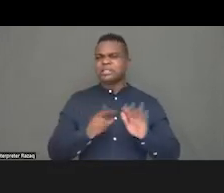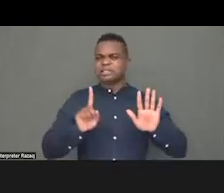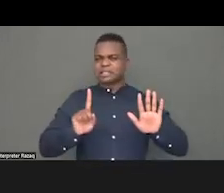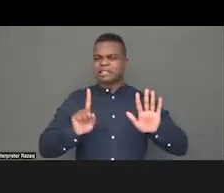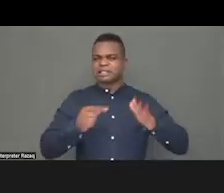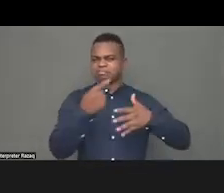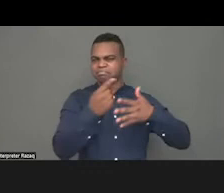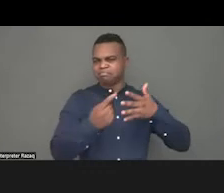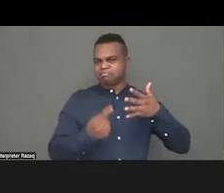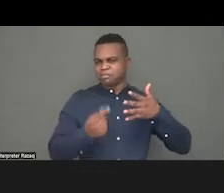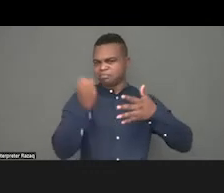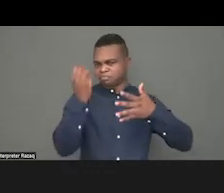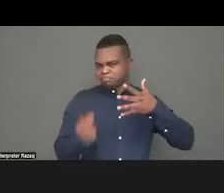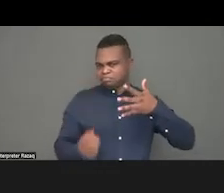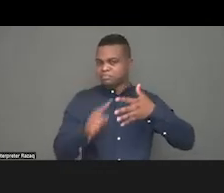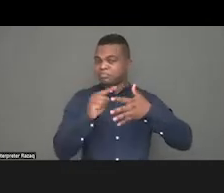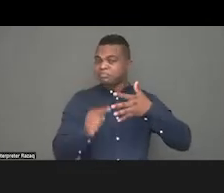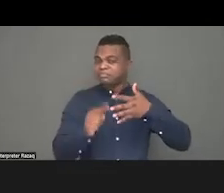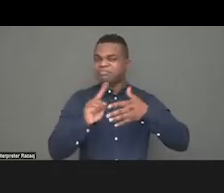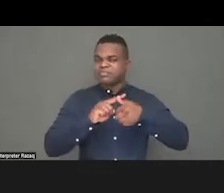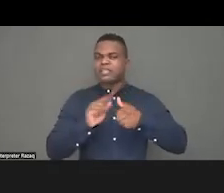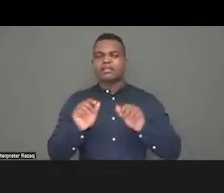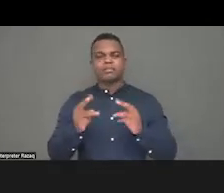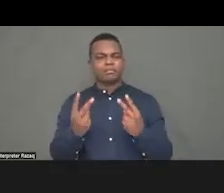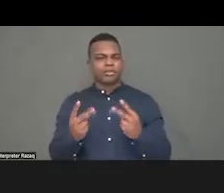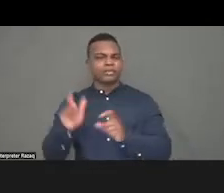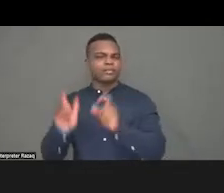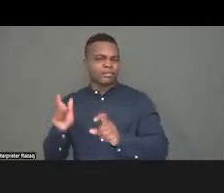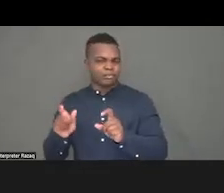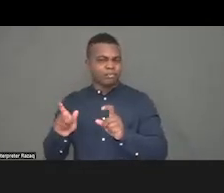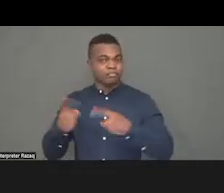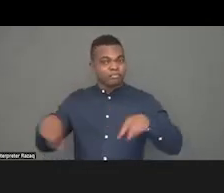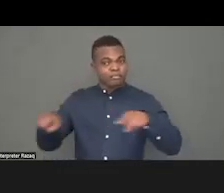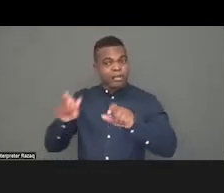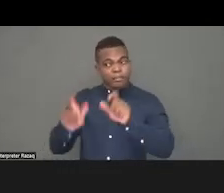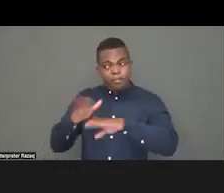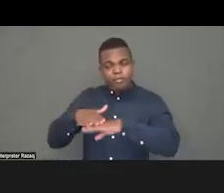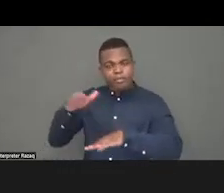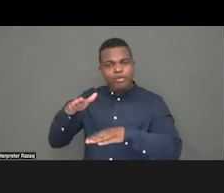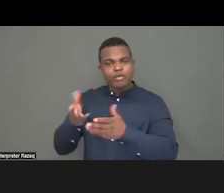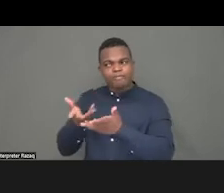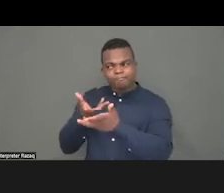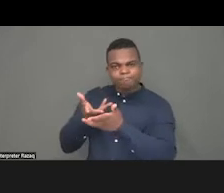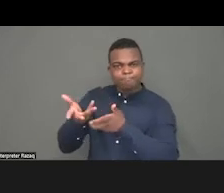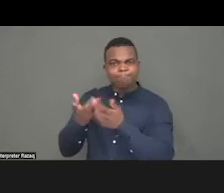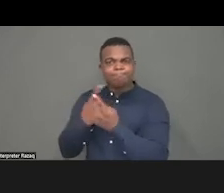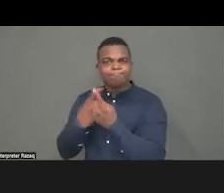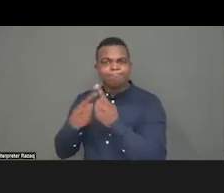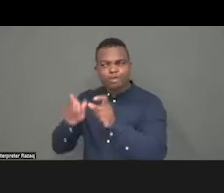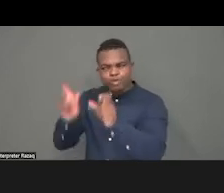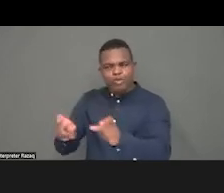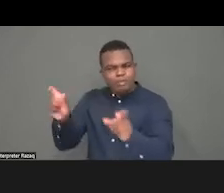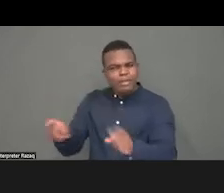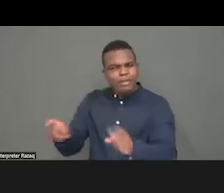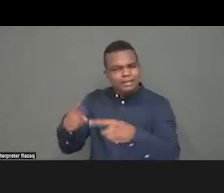support figures lack sufficient expertise in supporting children with disabilities to take advantage of ICT. The next obstacle is